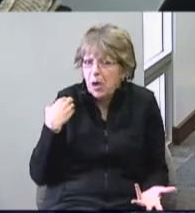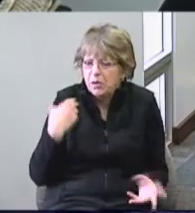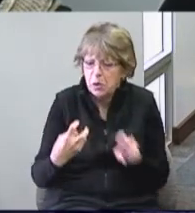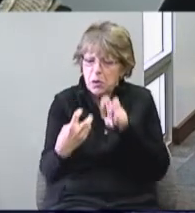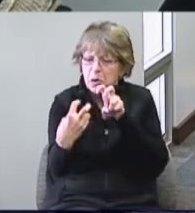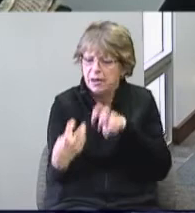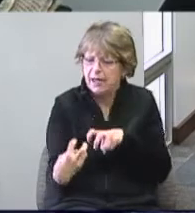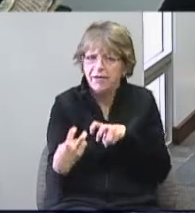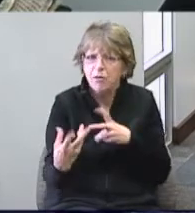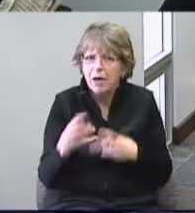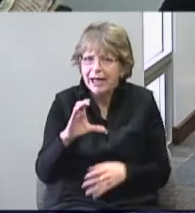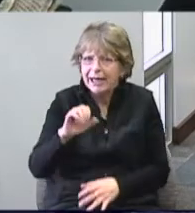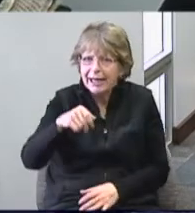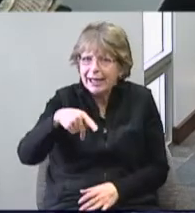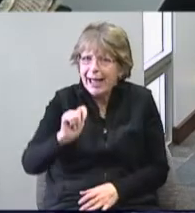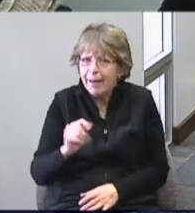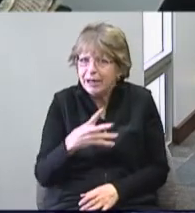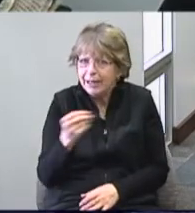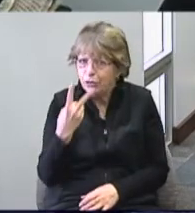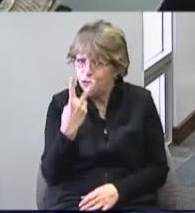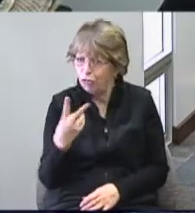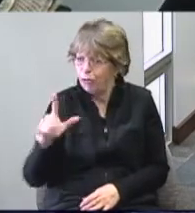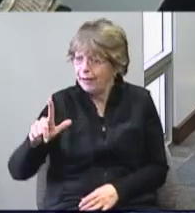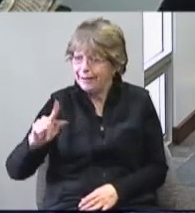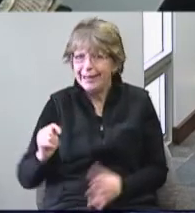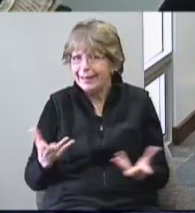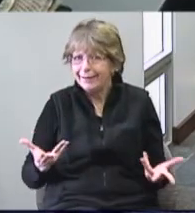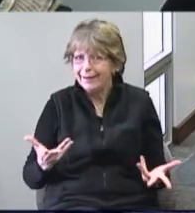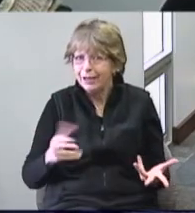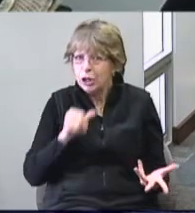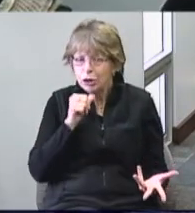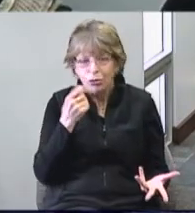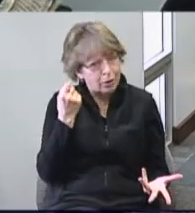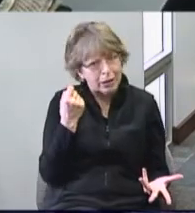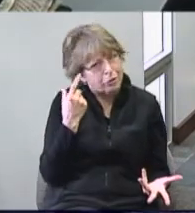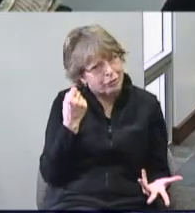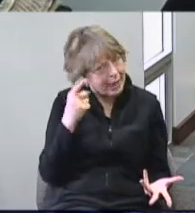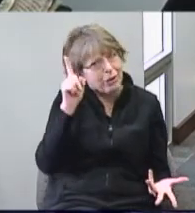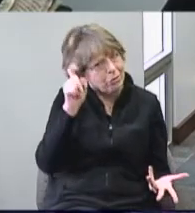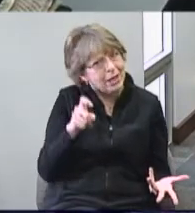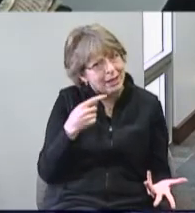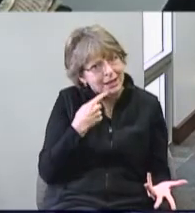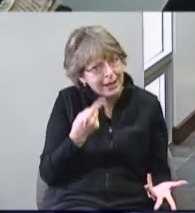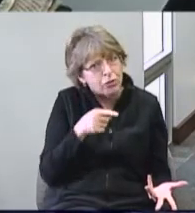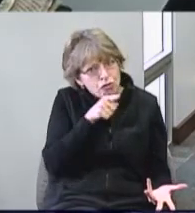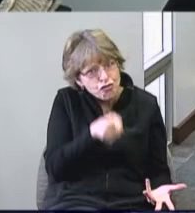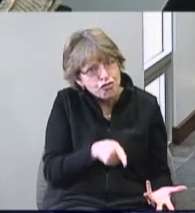table from a captain and 2 lieutenants. You don't understand that you need to tell the truth?